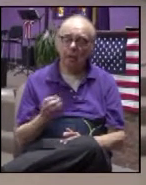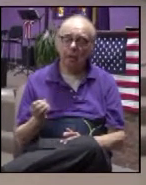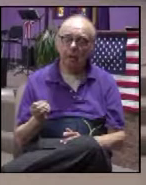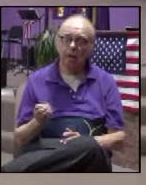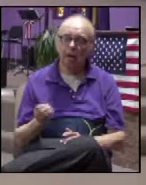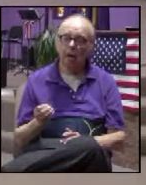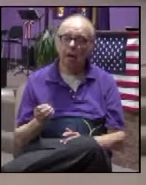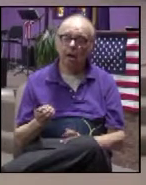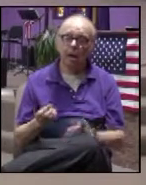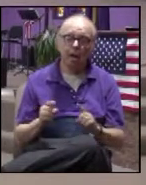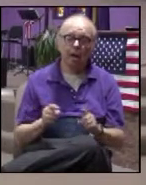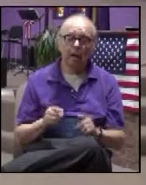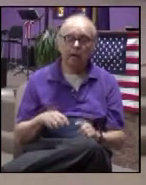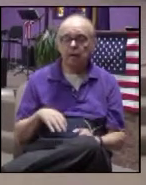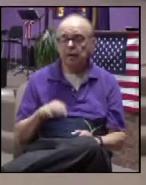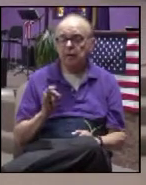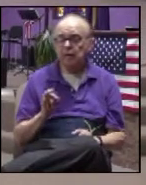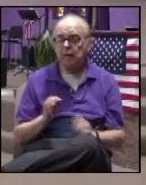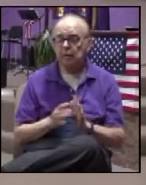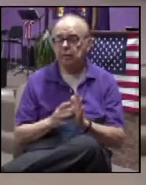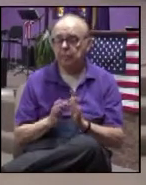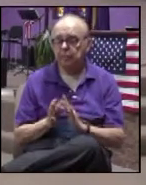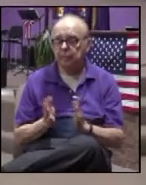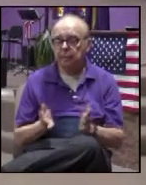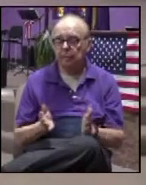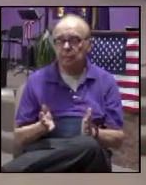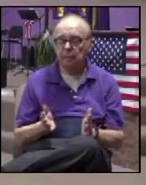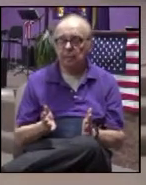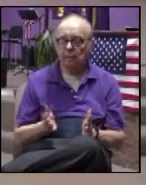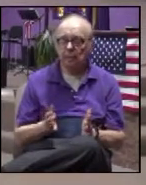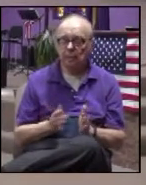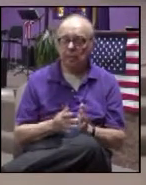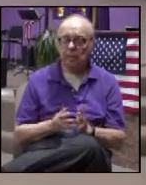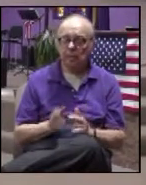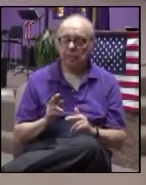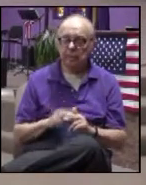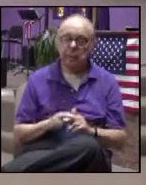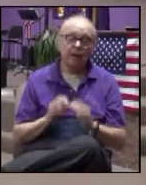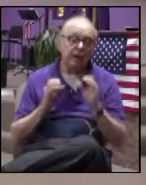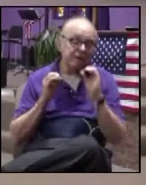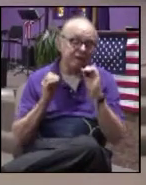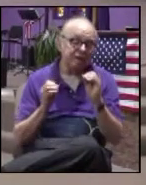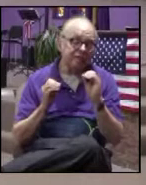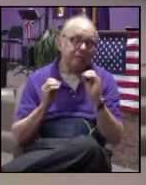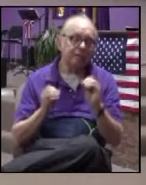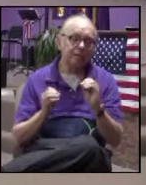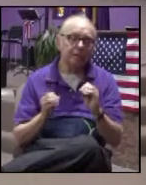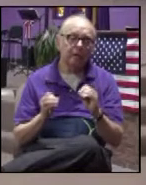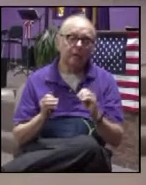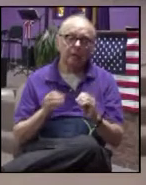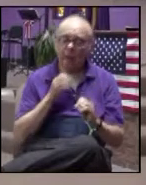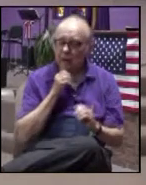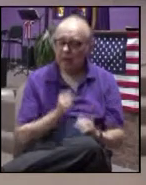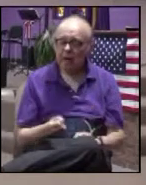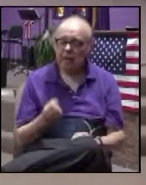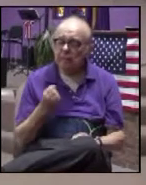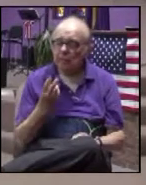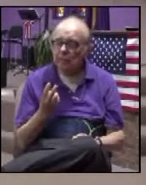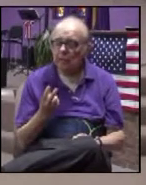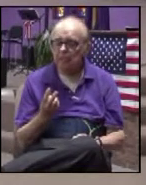And when they found him, he was sitting there teaching at the age of